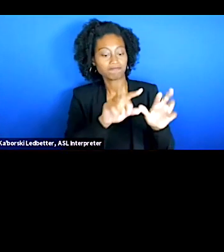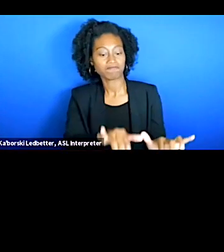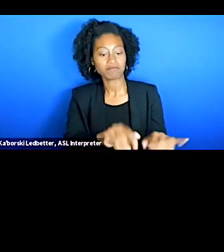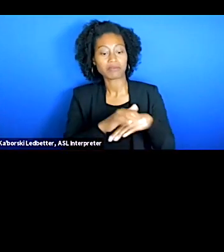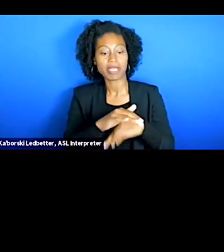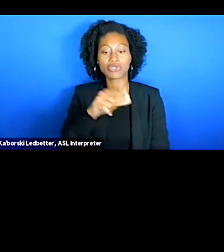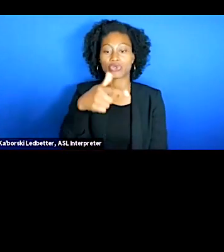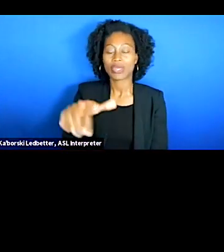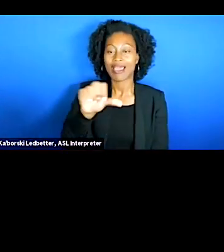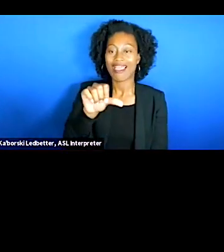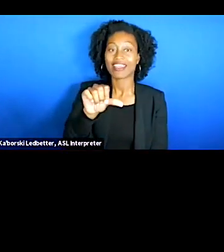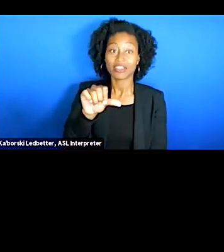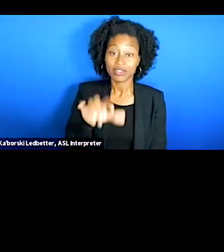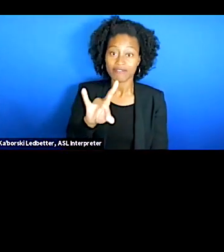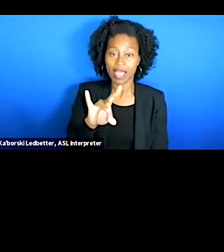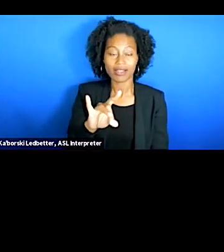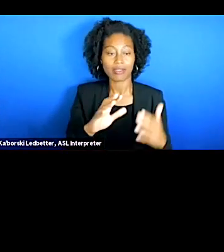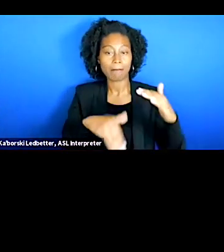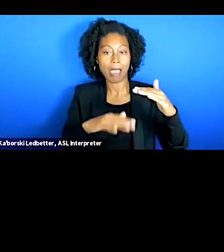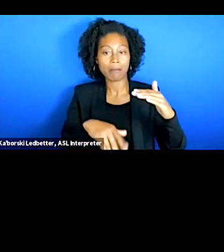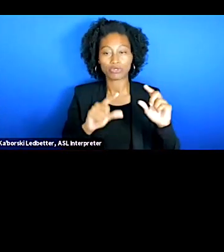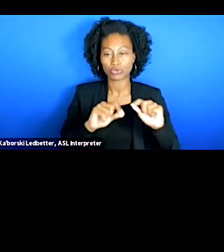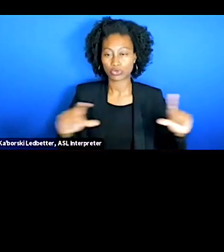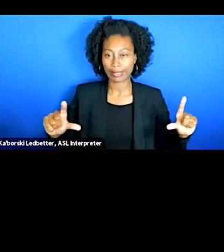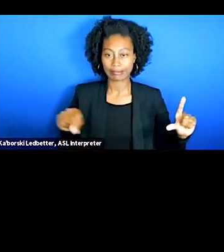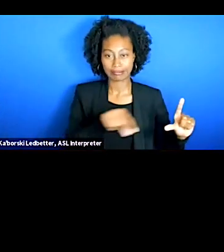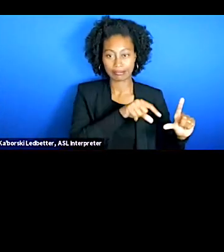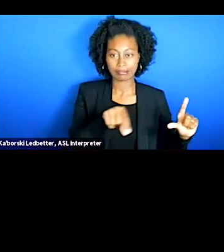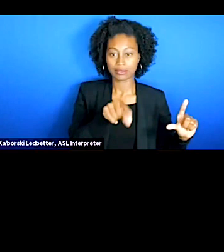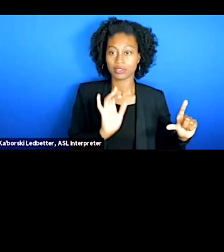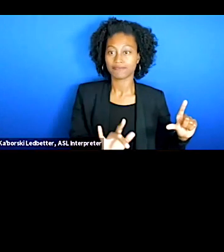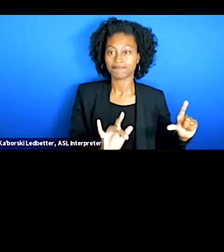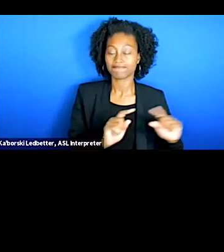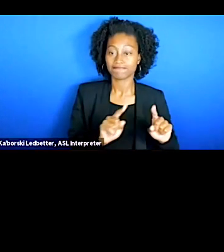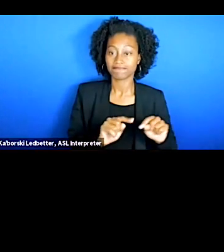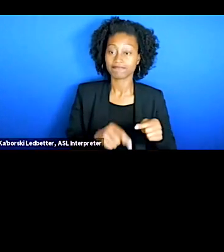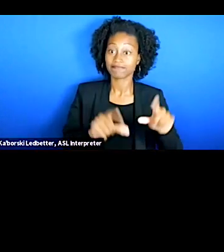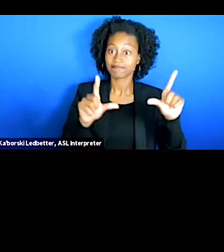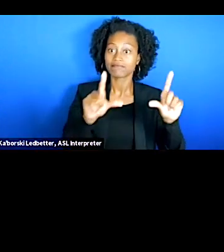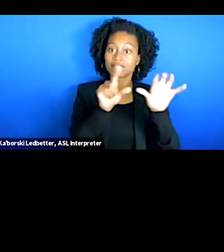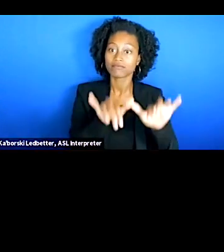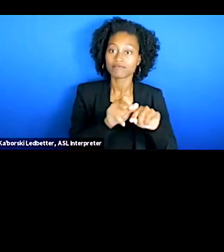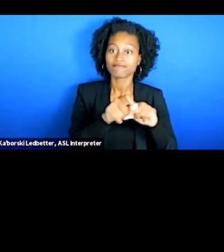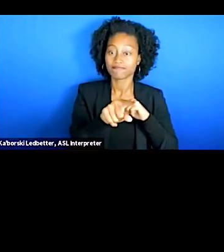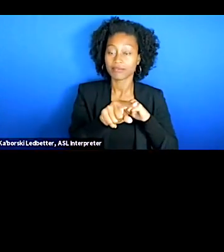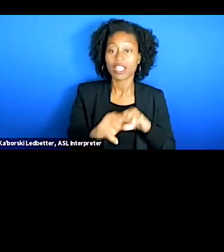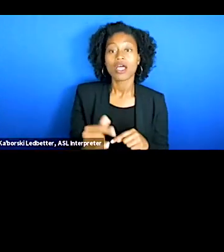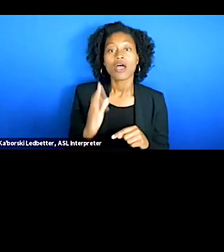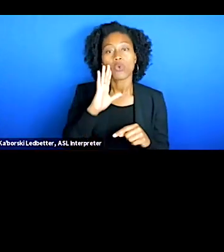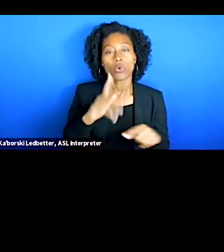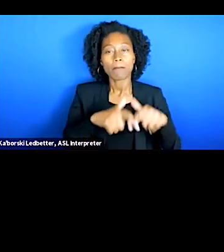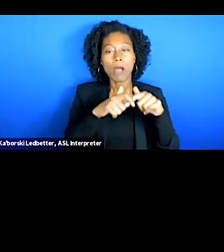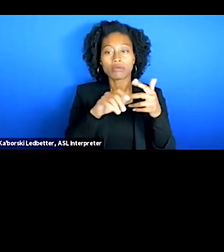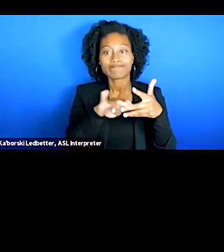icon at the bottom of your screen. We will briefly pause throughout our presentation to take a few questions moderated